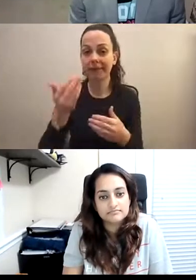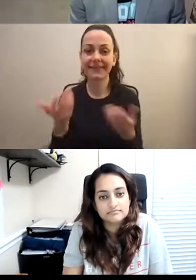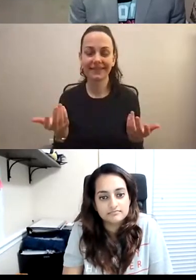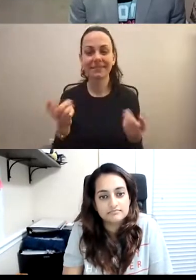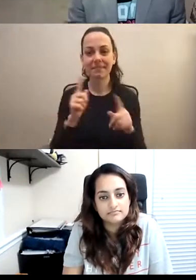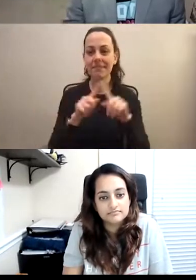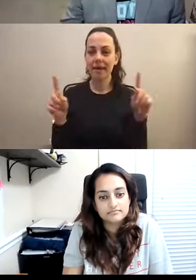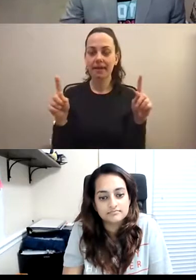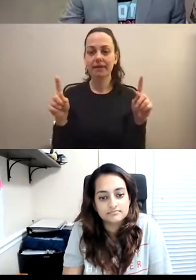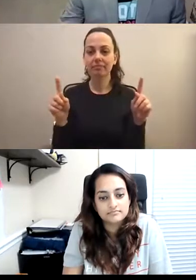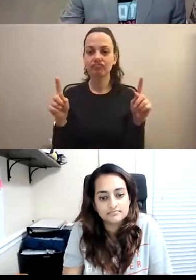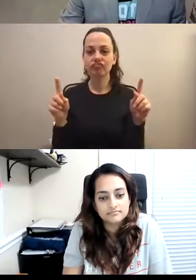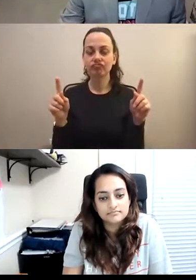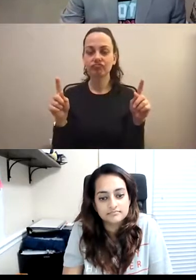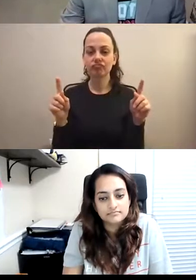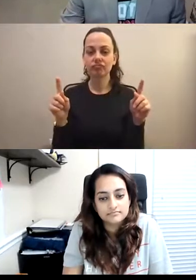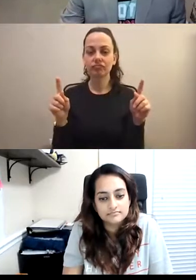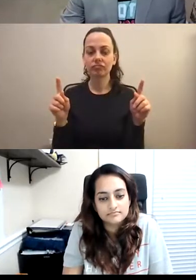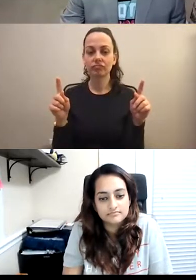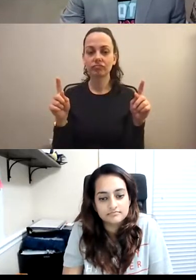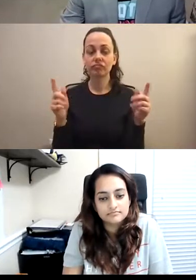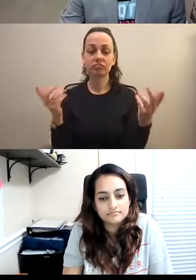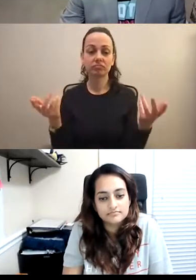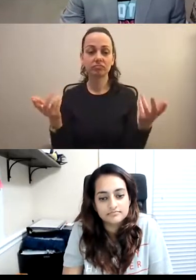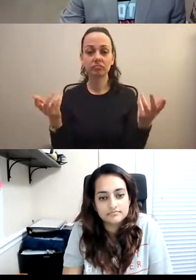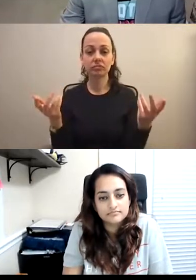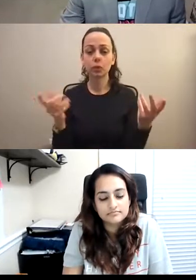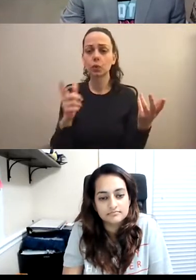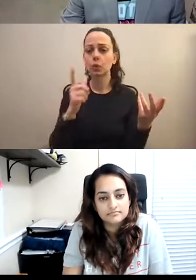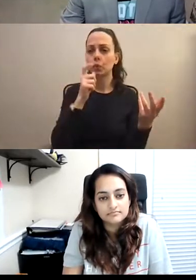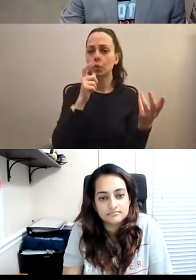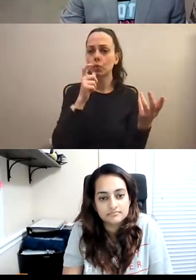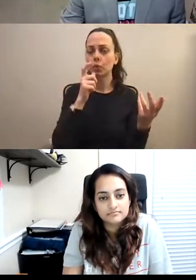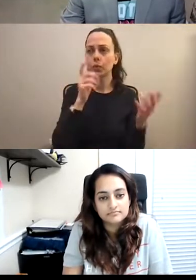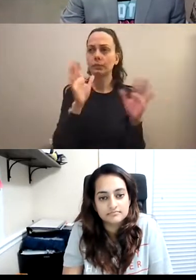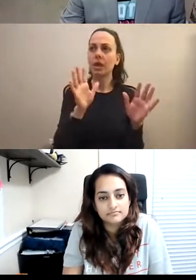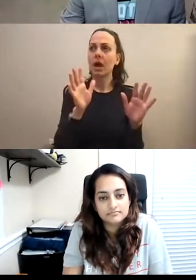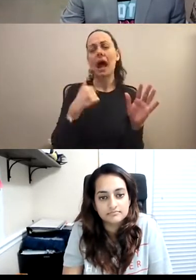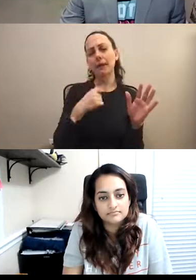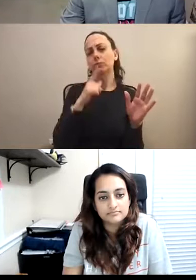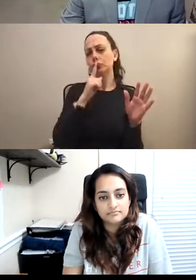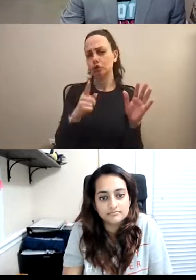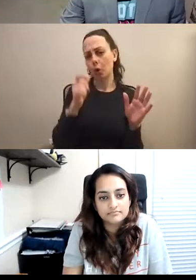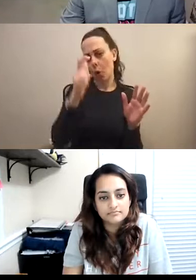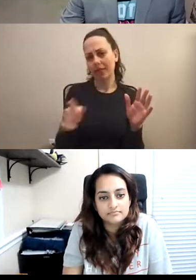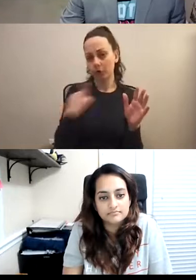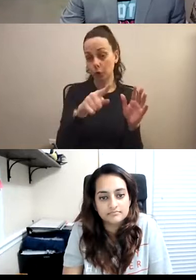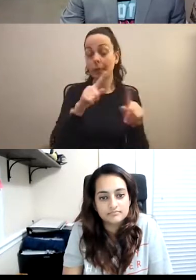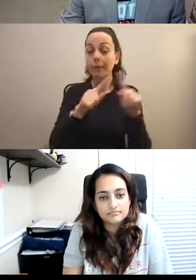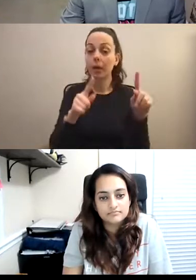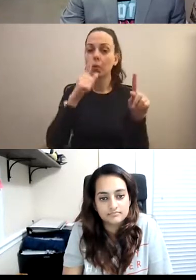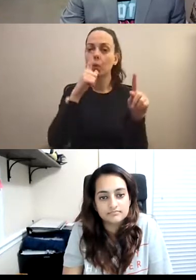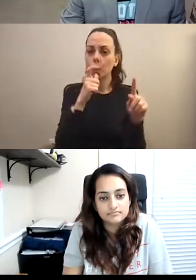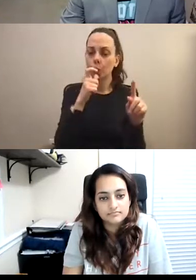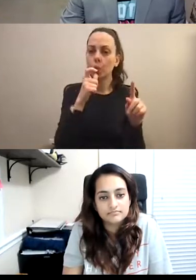But uh, who, I'm pretty sure it's gonna be everyone here, who has